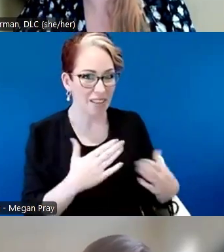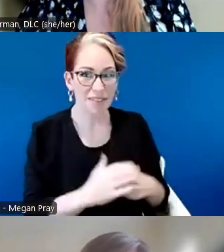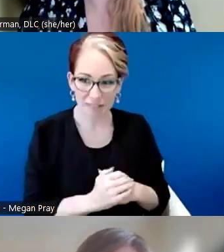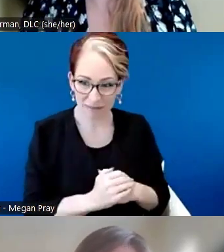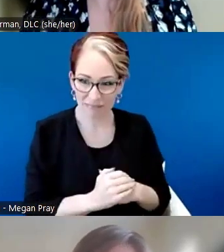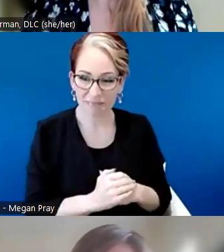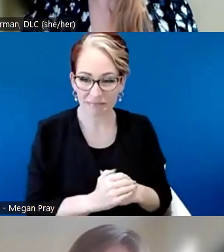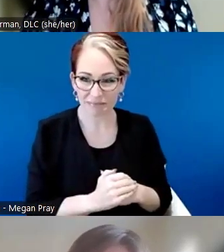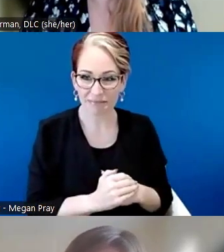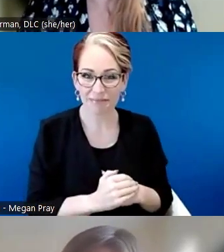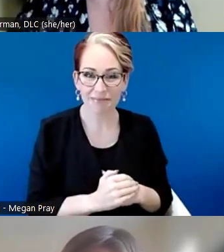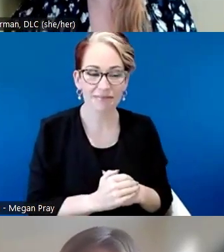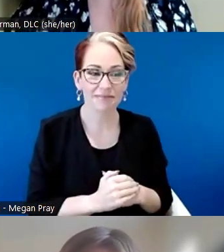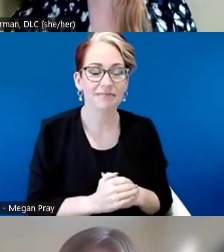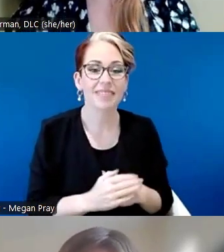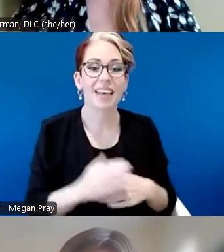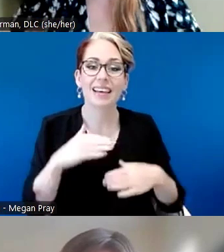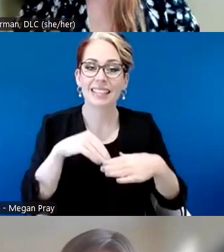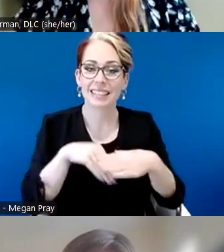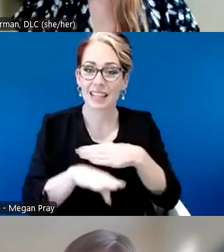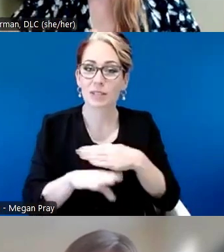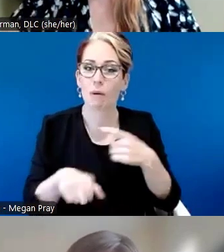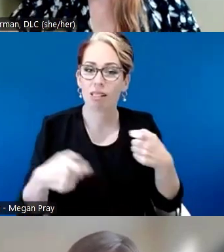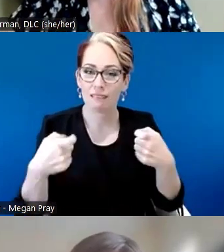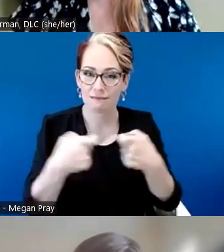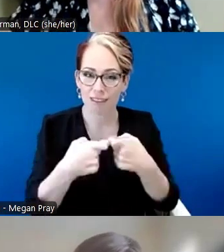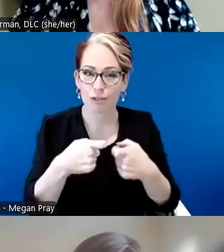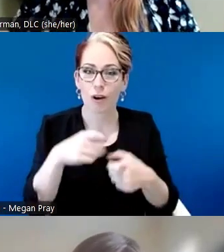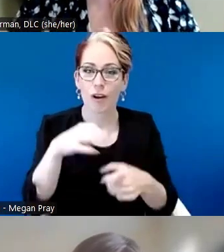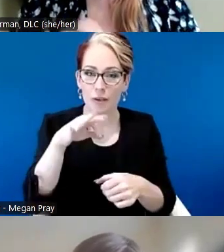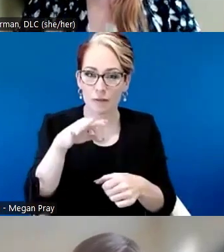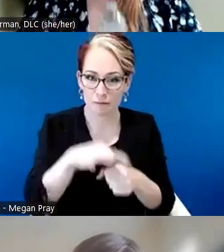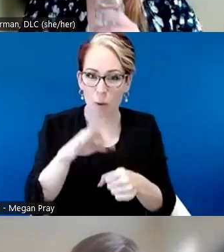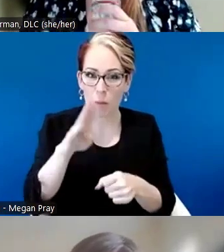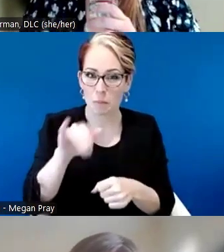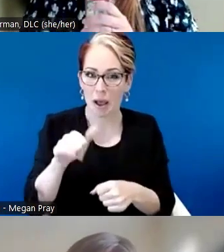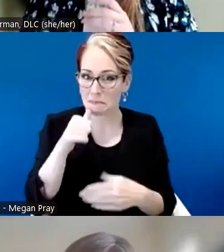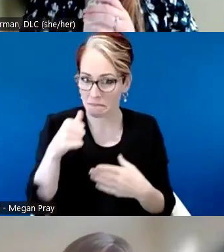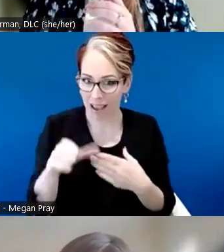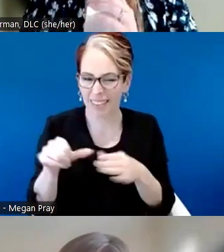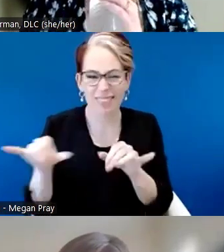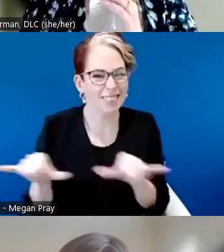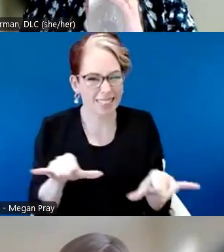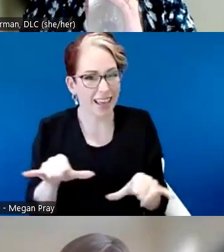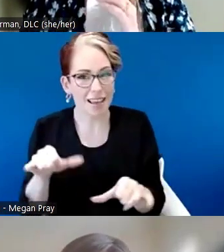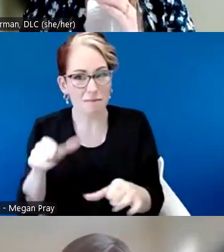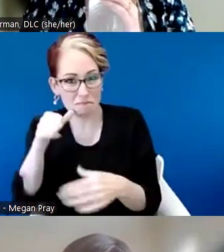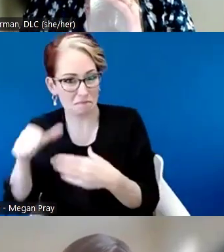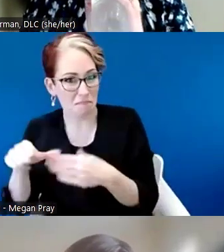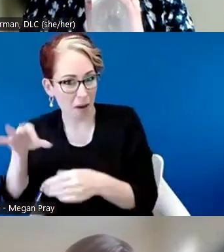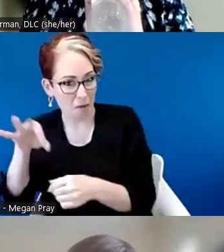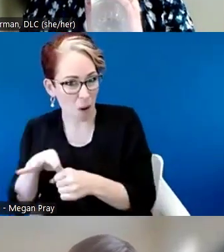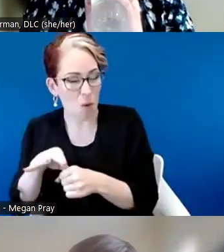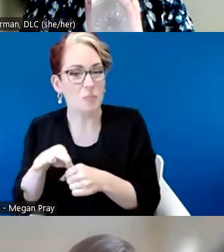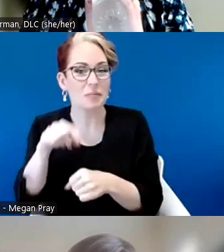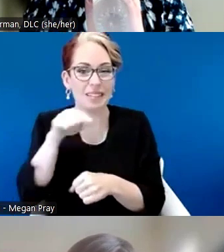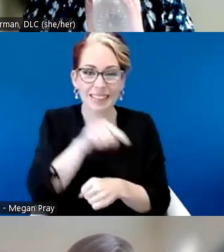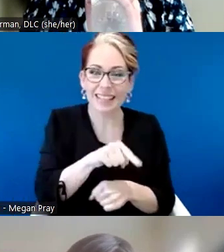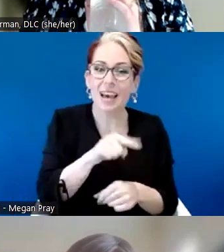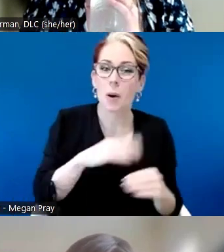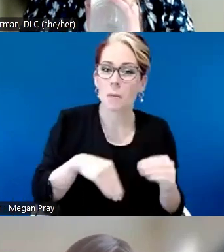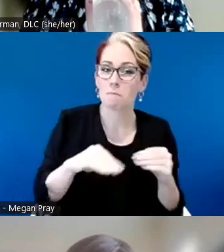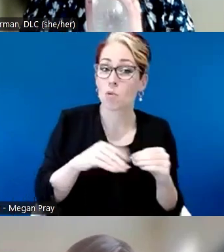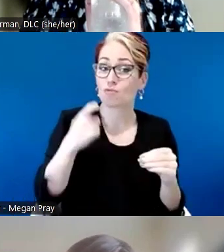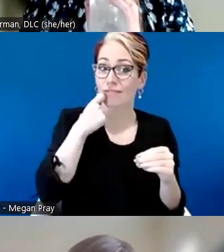So accessible electronic vote by mail, like vote by mail, is a more recent option in